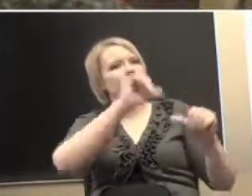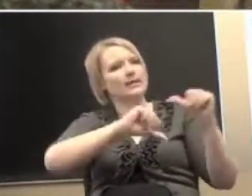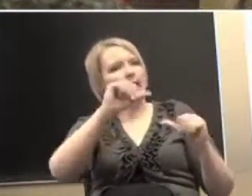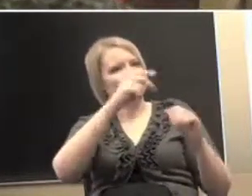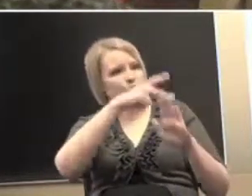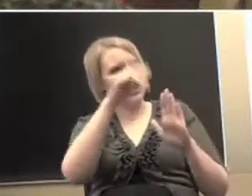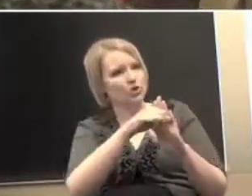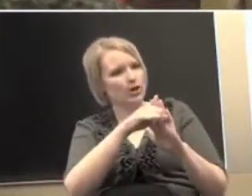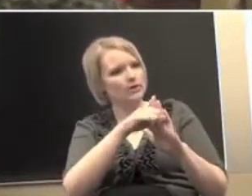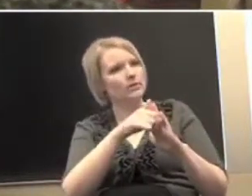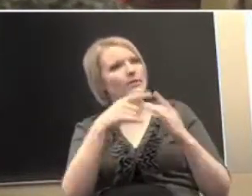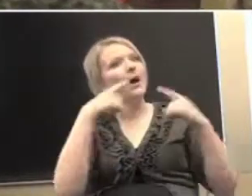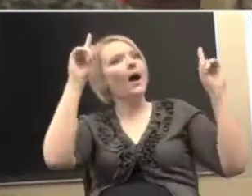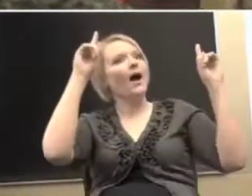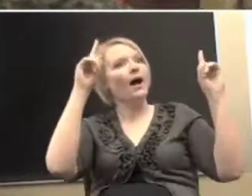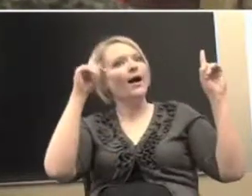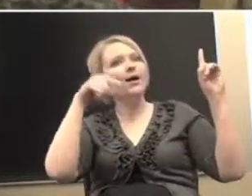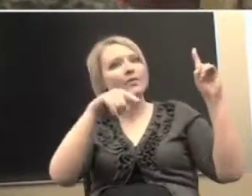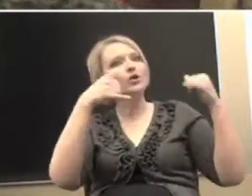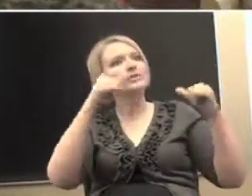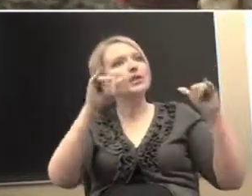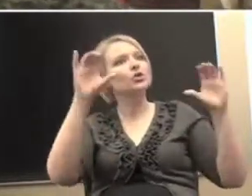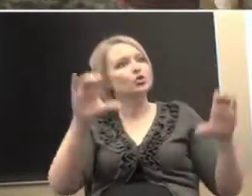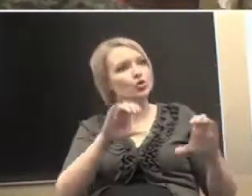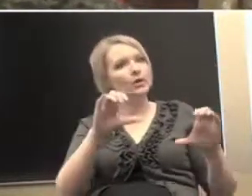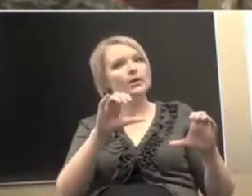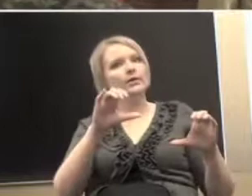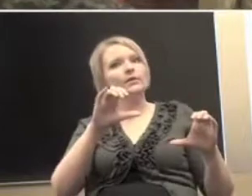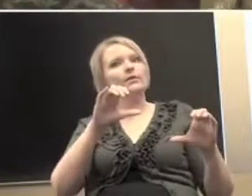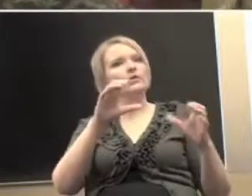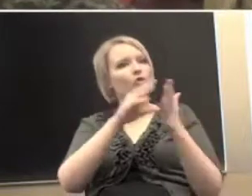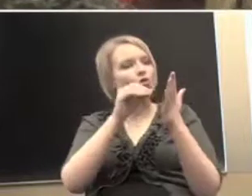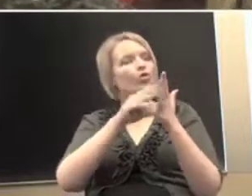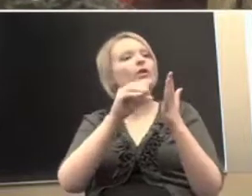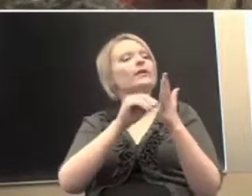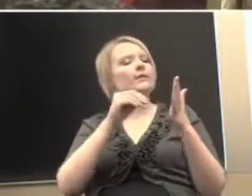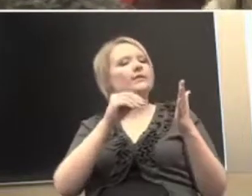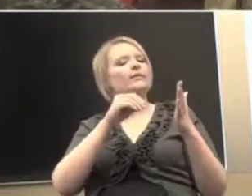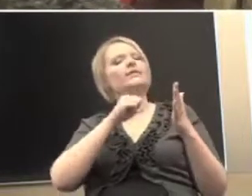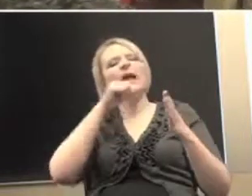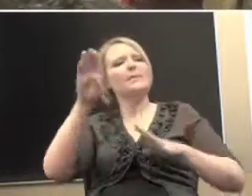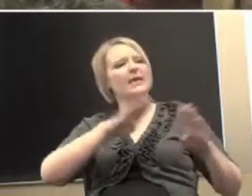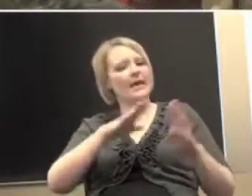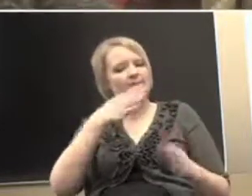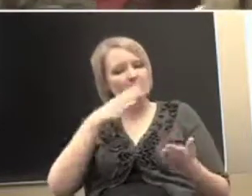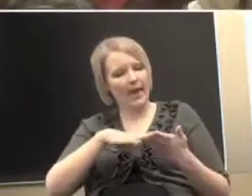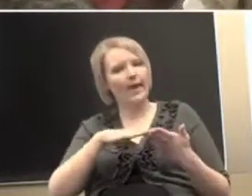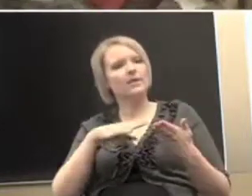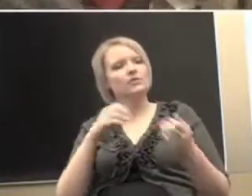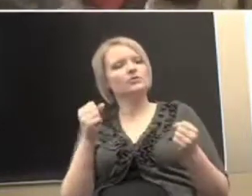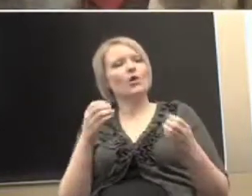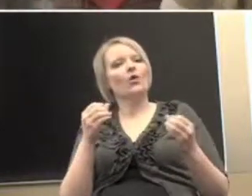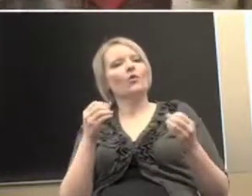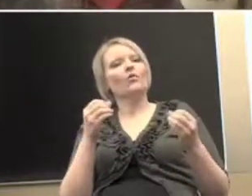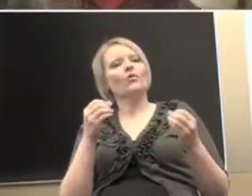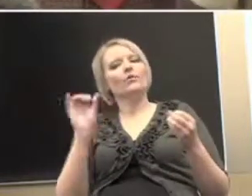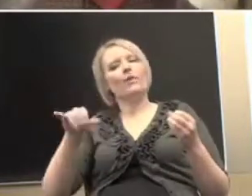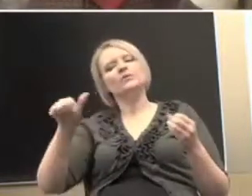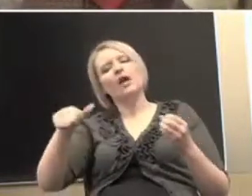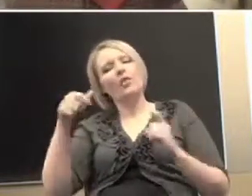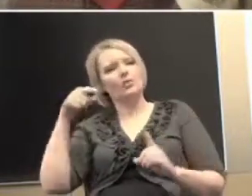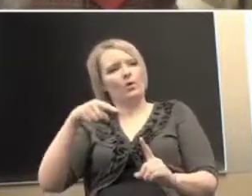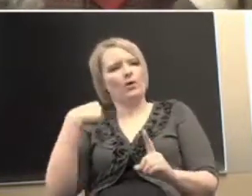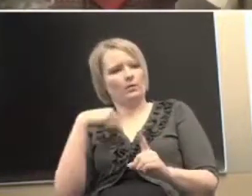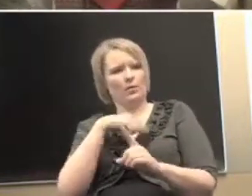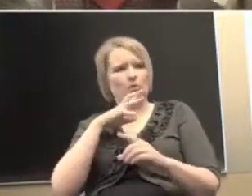you got them to do something and they're not acting out with the behavior. And that was the idea that you had said. And I think the other point that